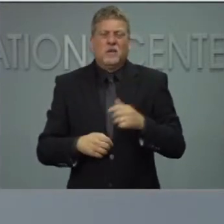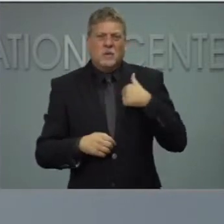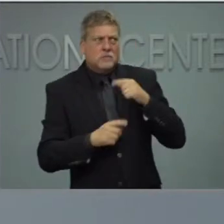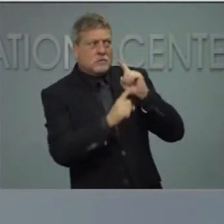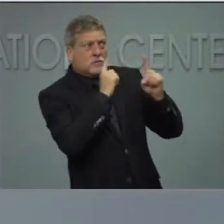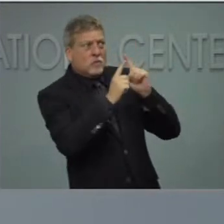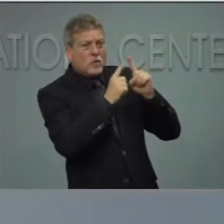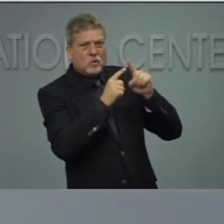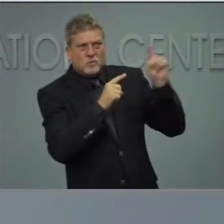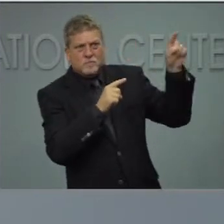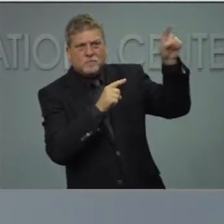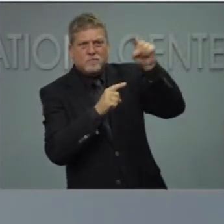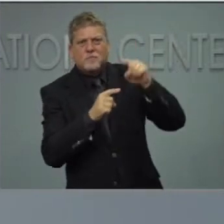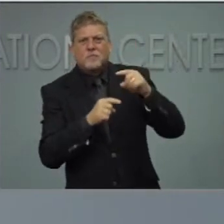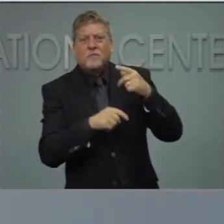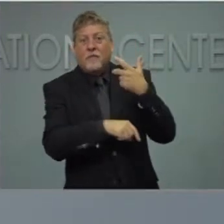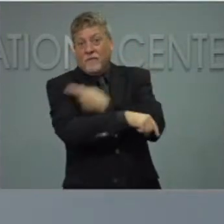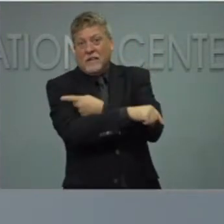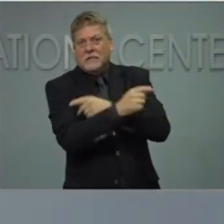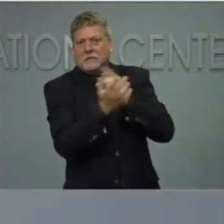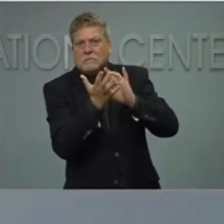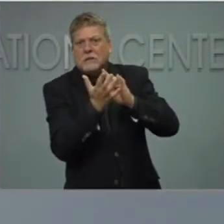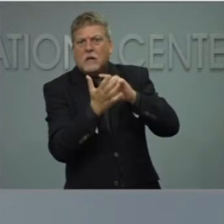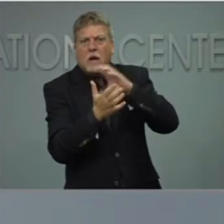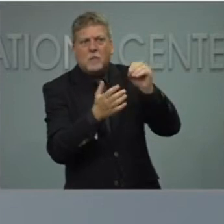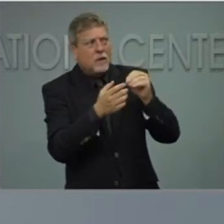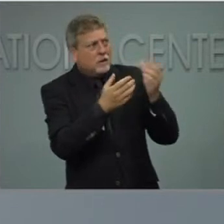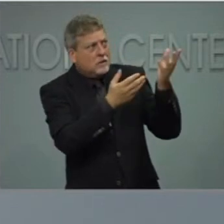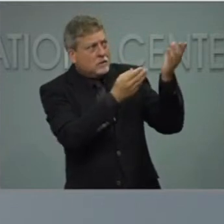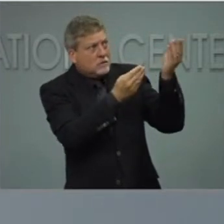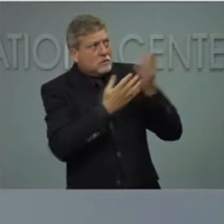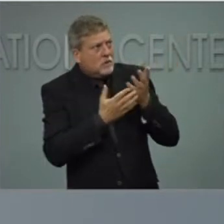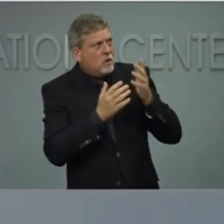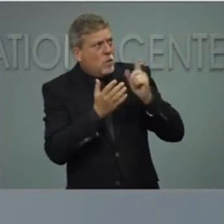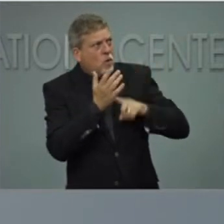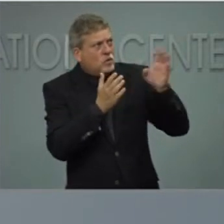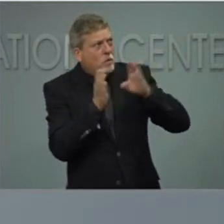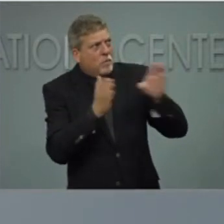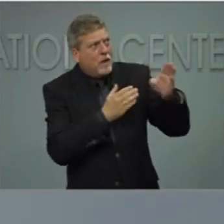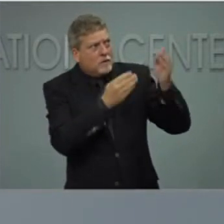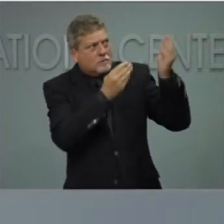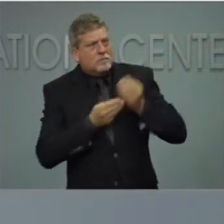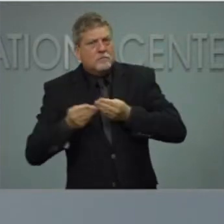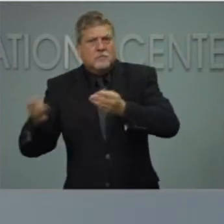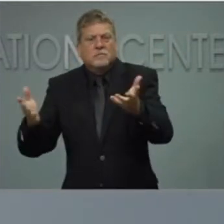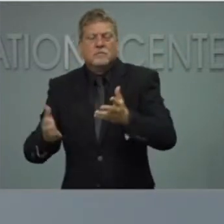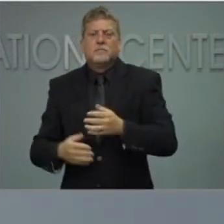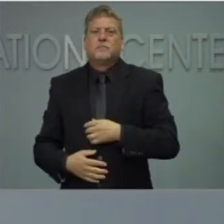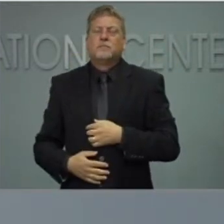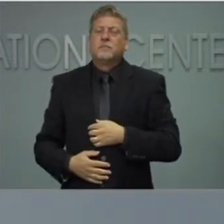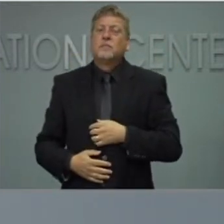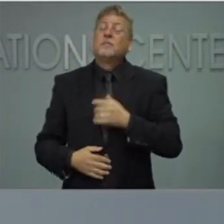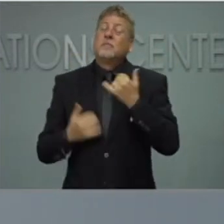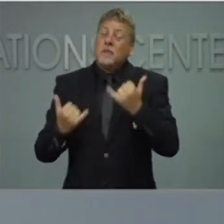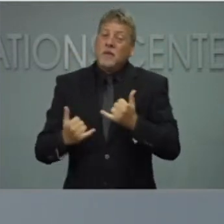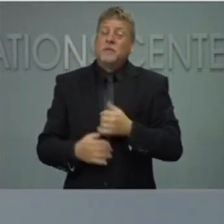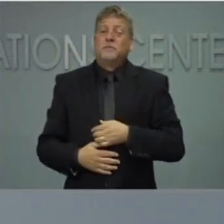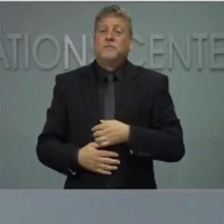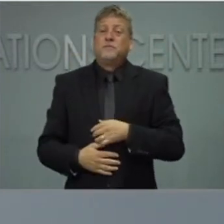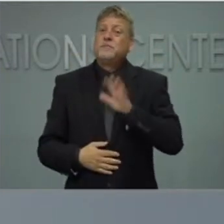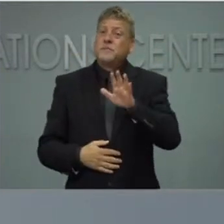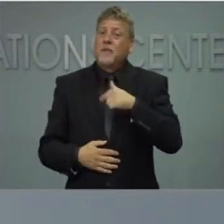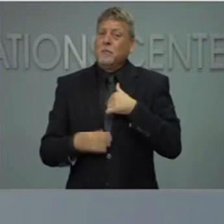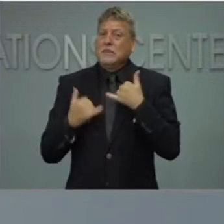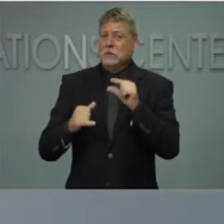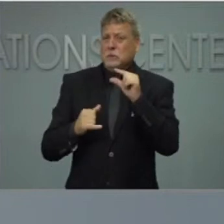providers, asking them how do they want to scale up. I would say this is one of the places where I am concerned, because at the same time we're asking